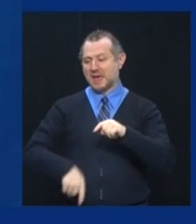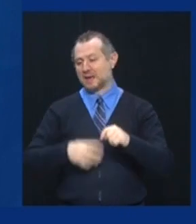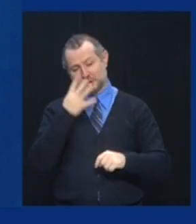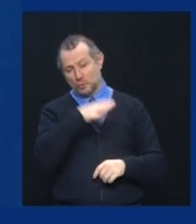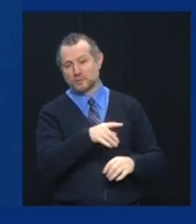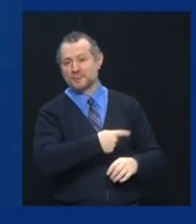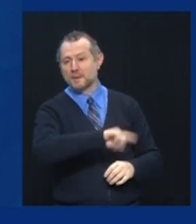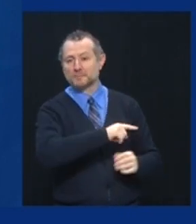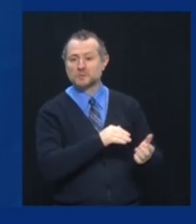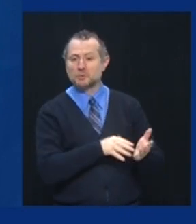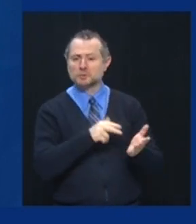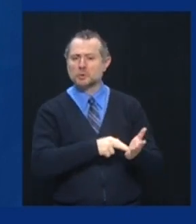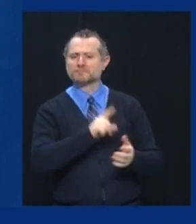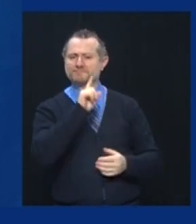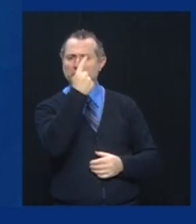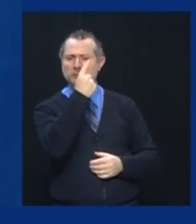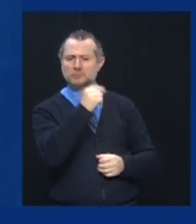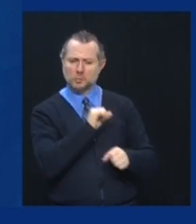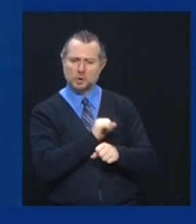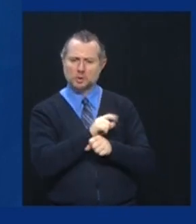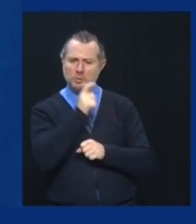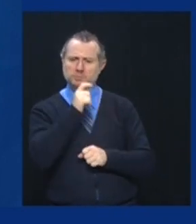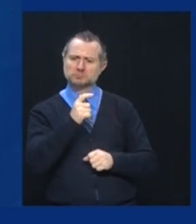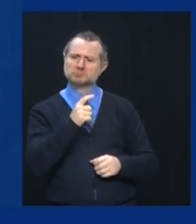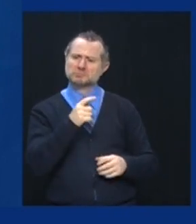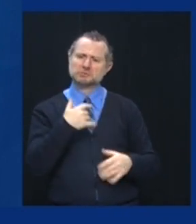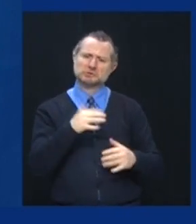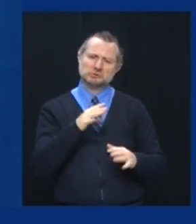people who are on the front line.